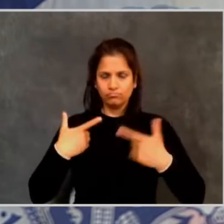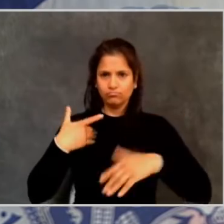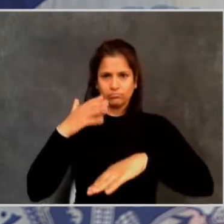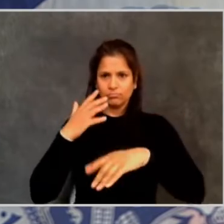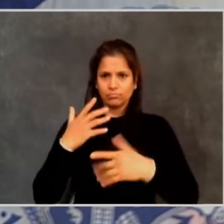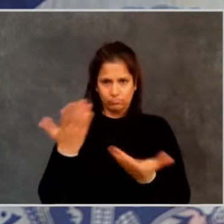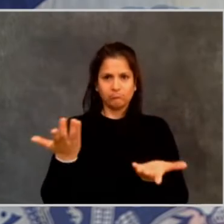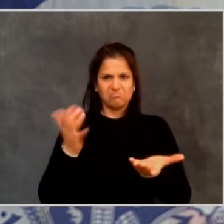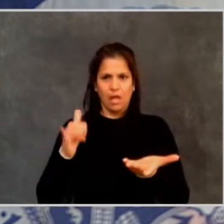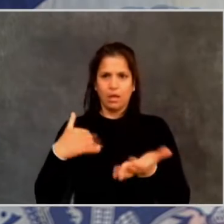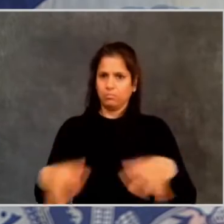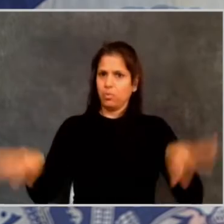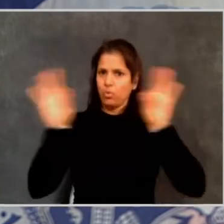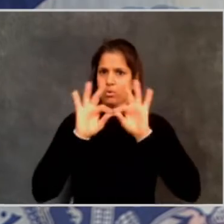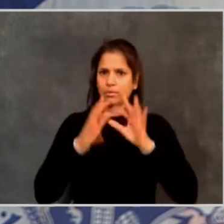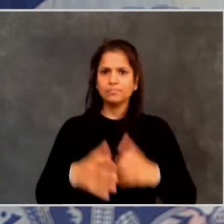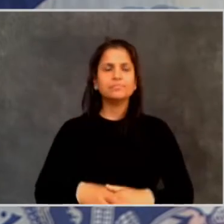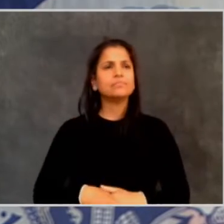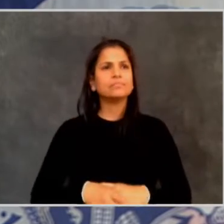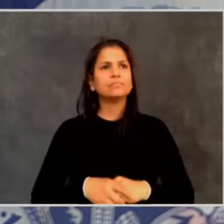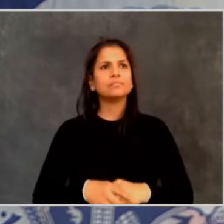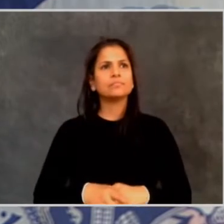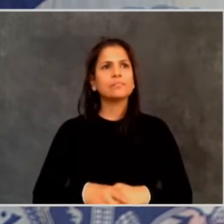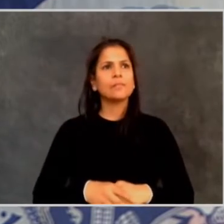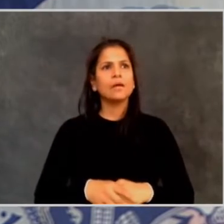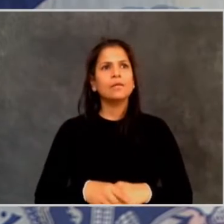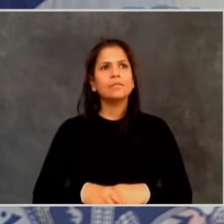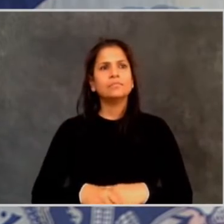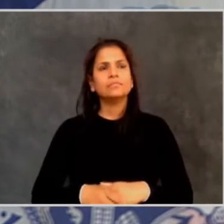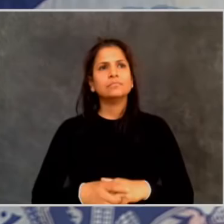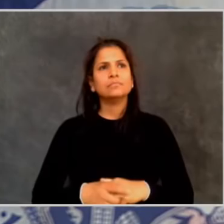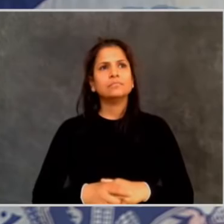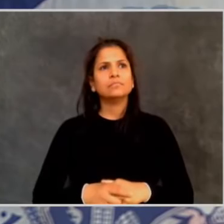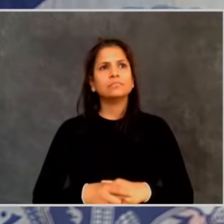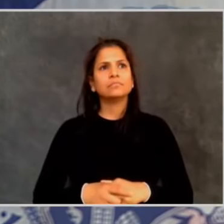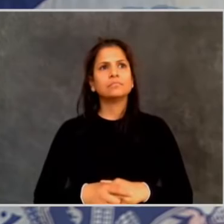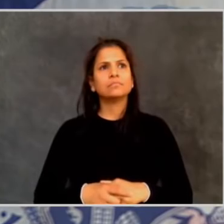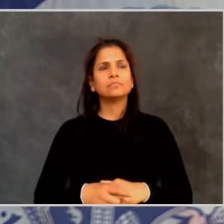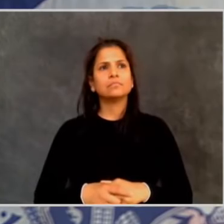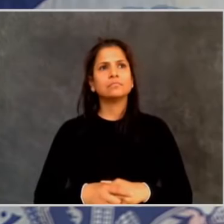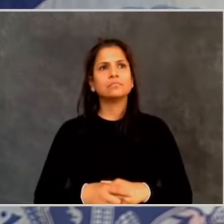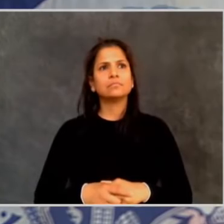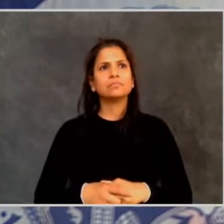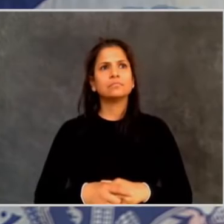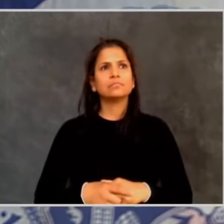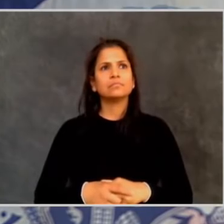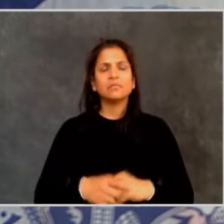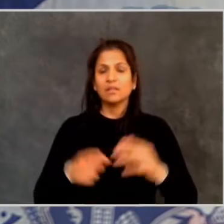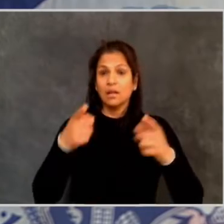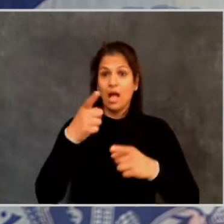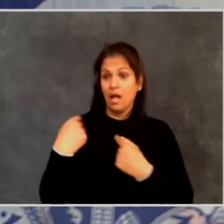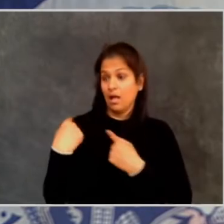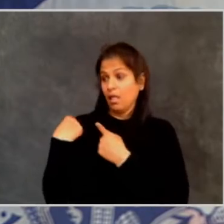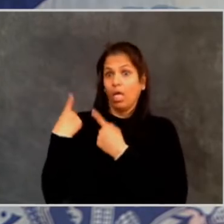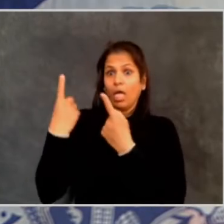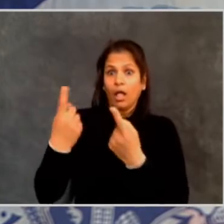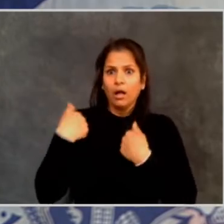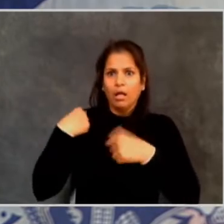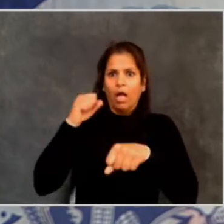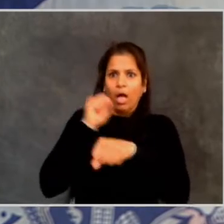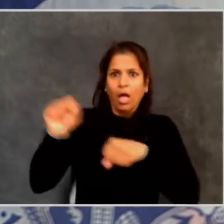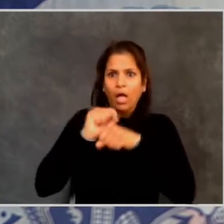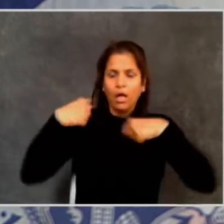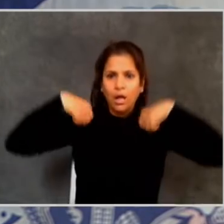against getting the kind of data we would in peacetime. And then there's been real concern to make sure that what we had was accurate and consistent and enough